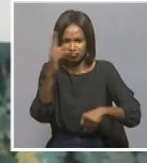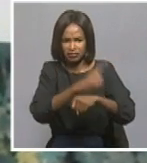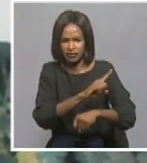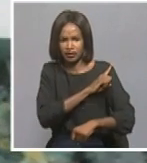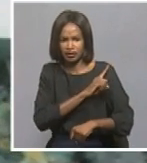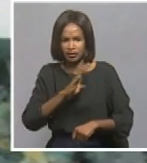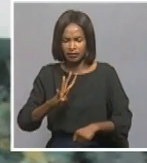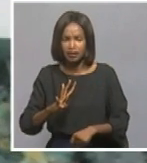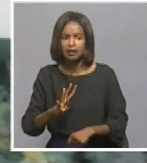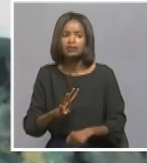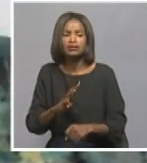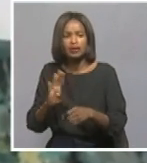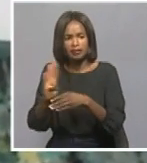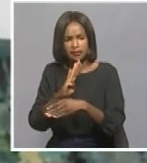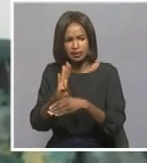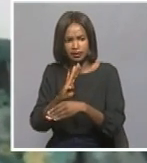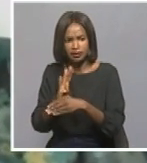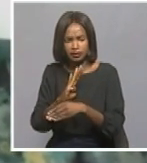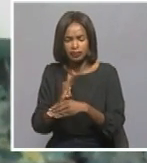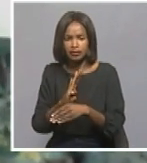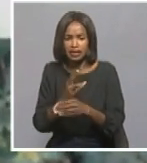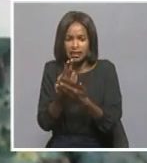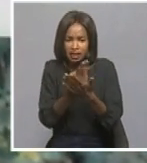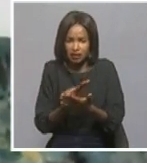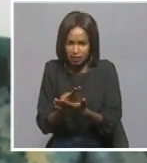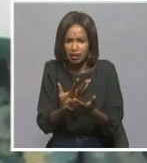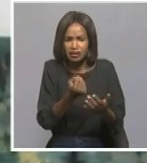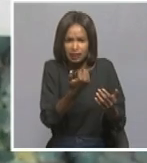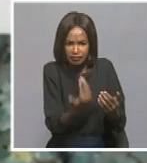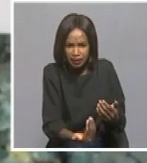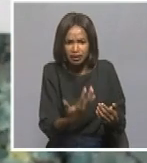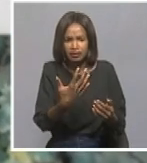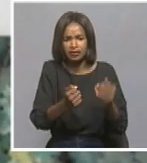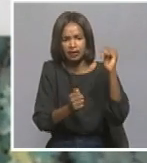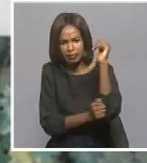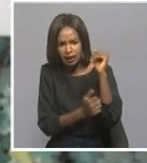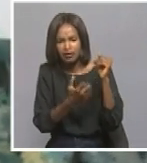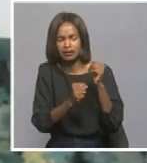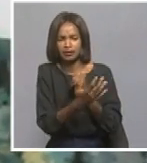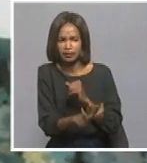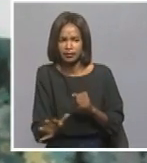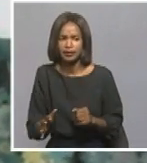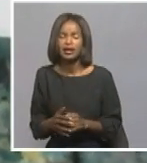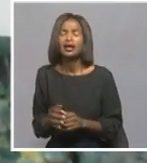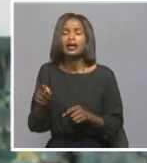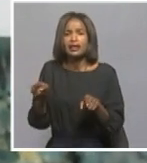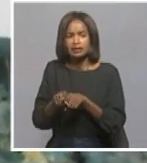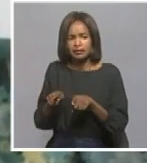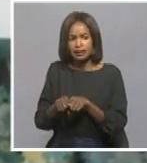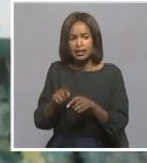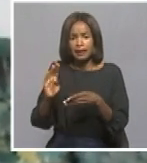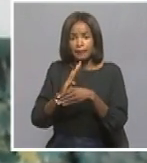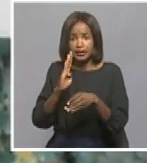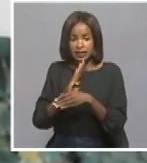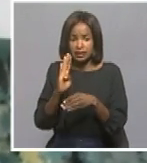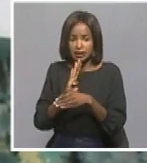support and to make sure that those facilities are well equipped. I'm actually happy to also learn that some of our